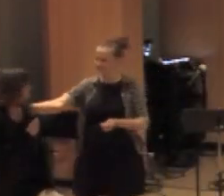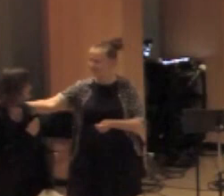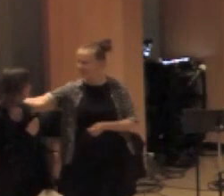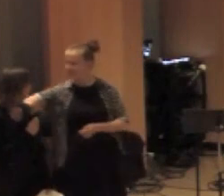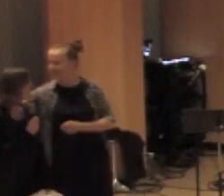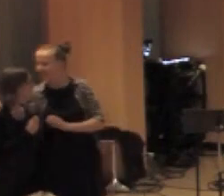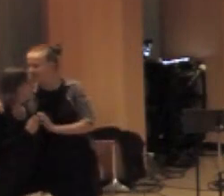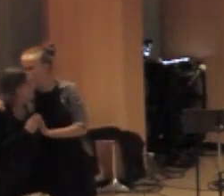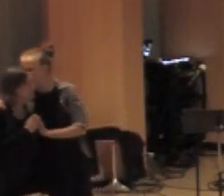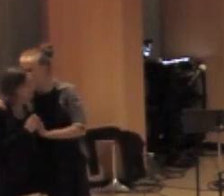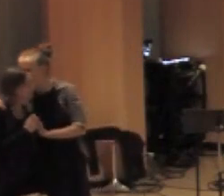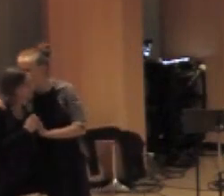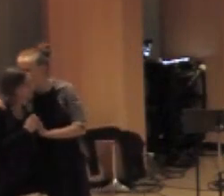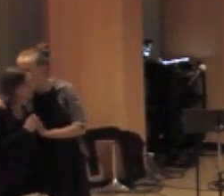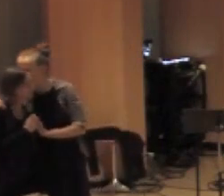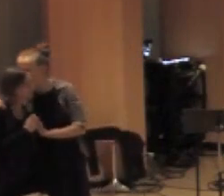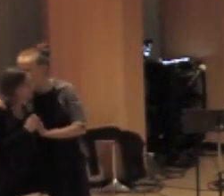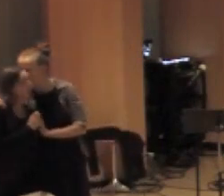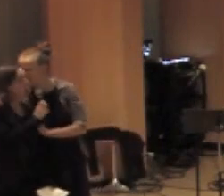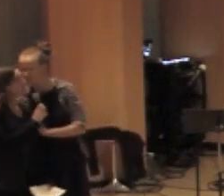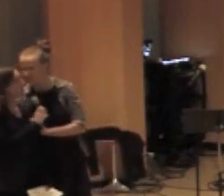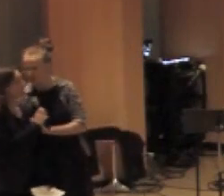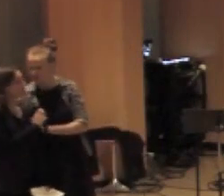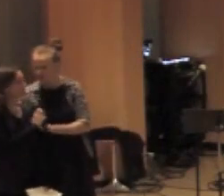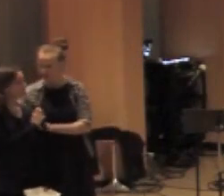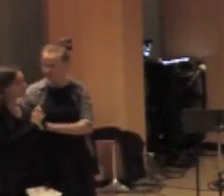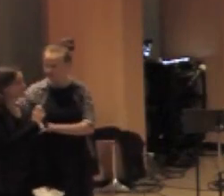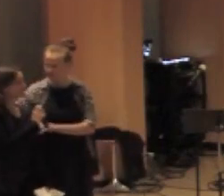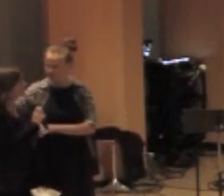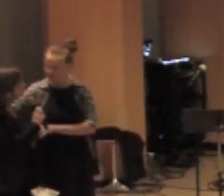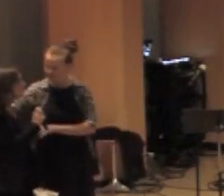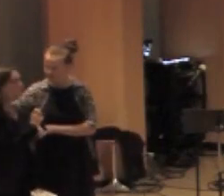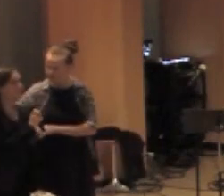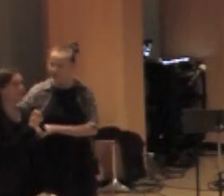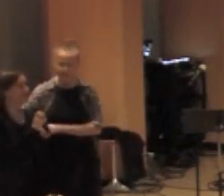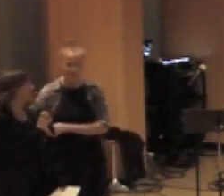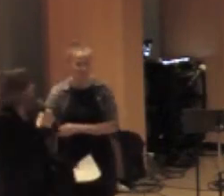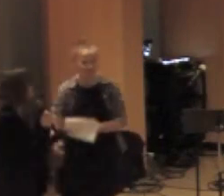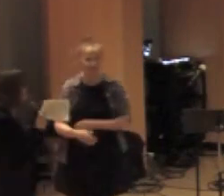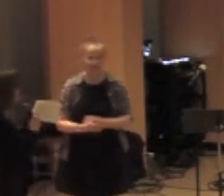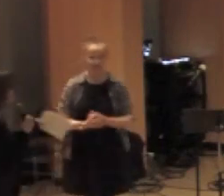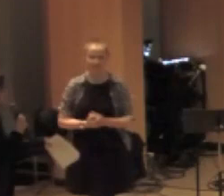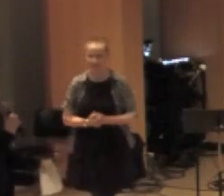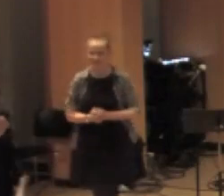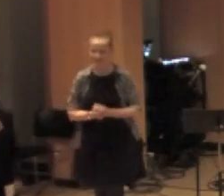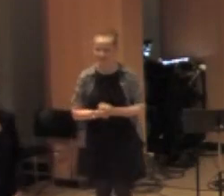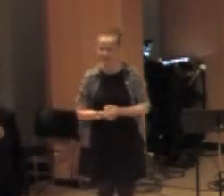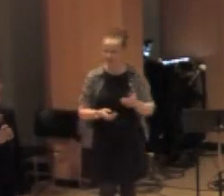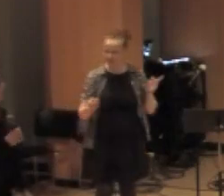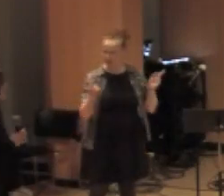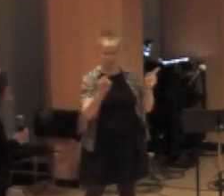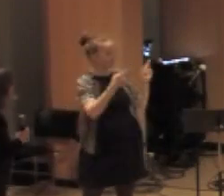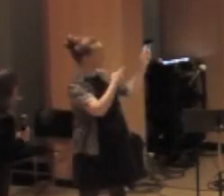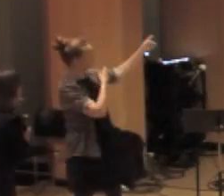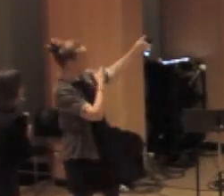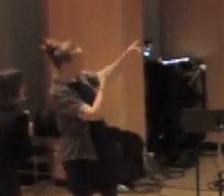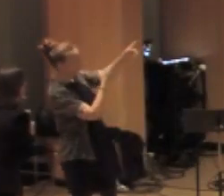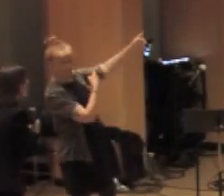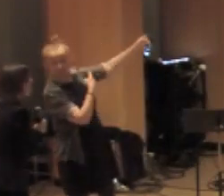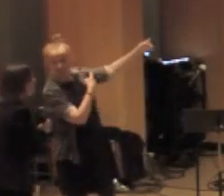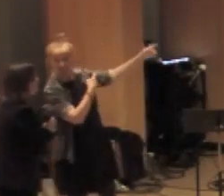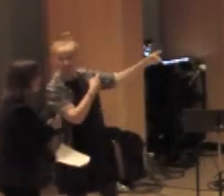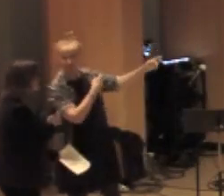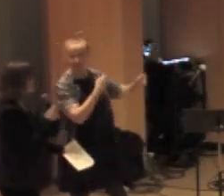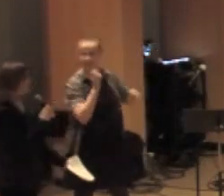ready yeah yeah be a surprise no no that's the other thing we forood you want else say